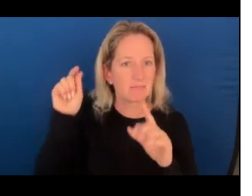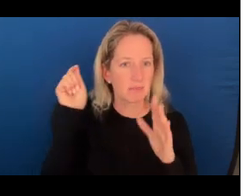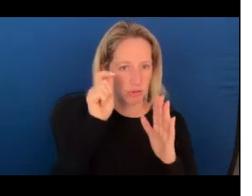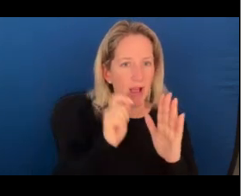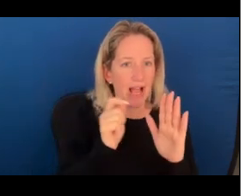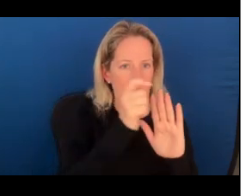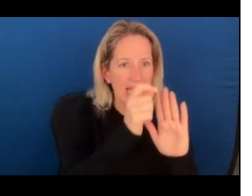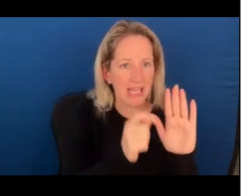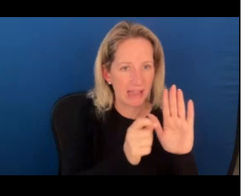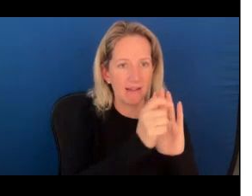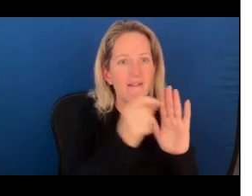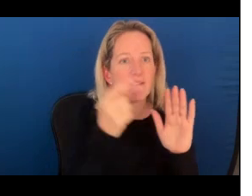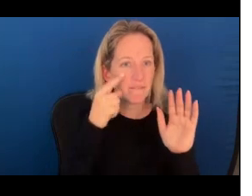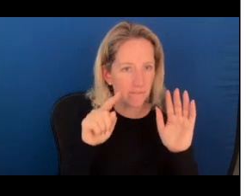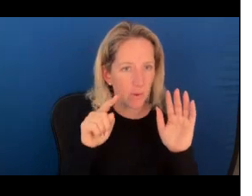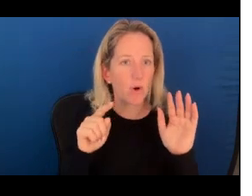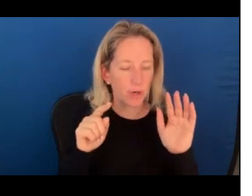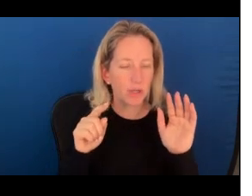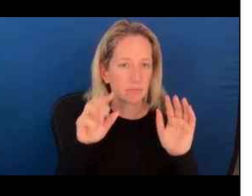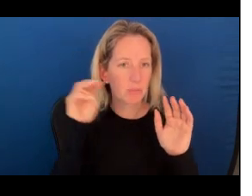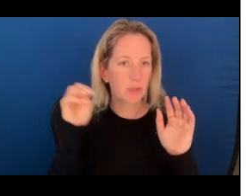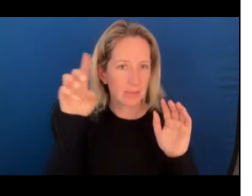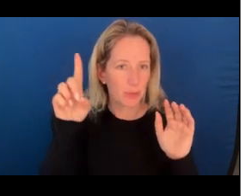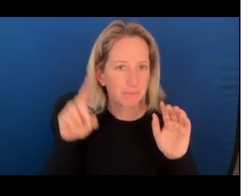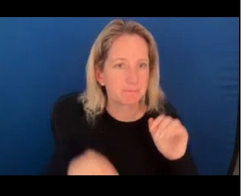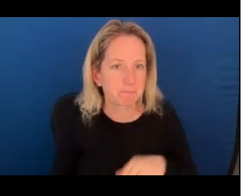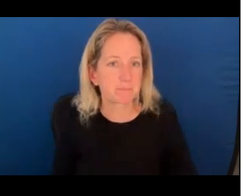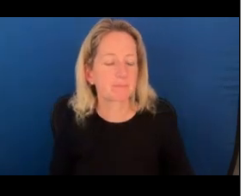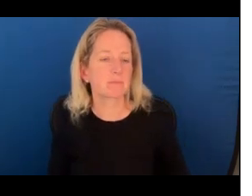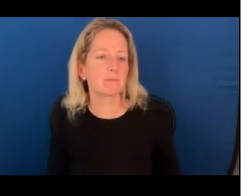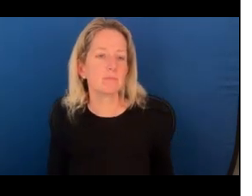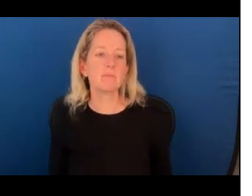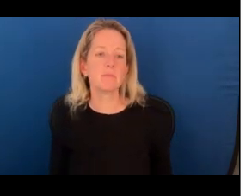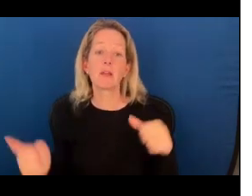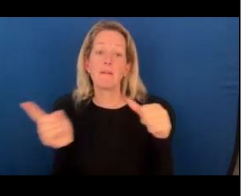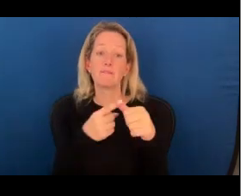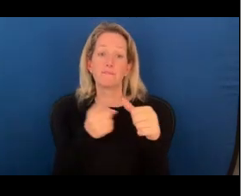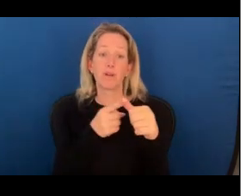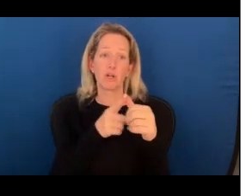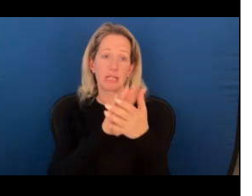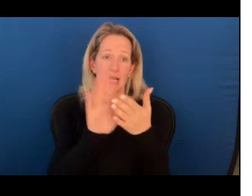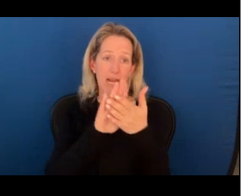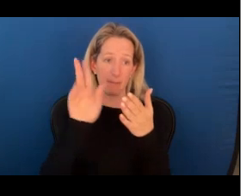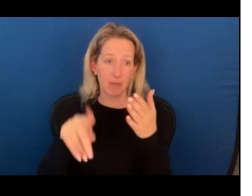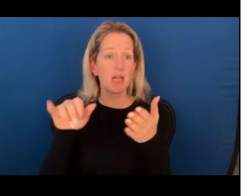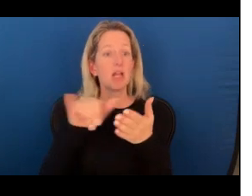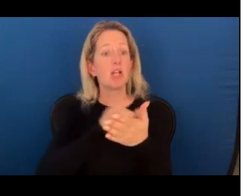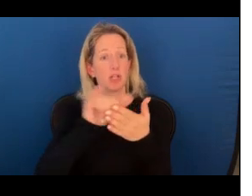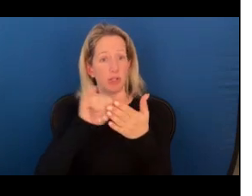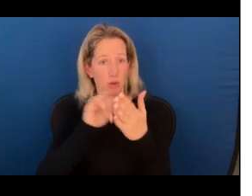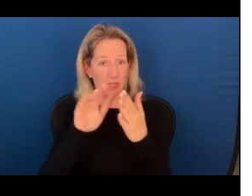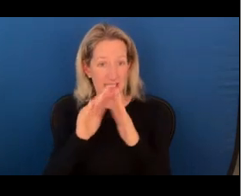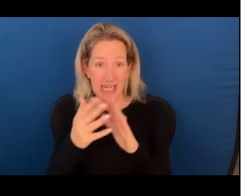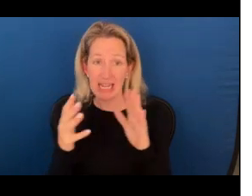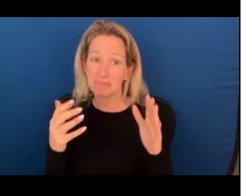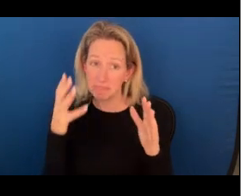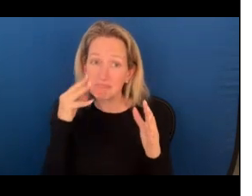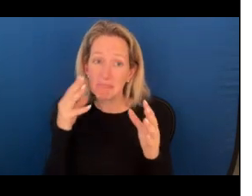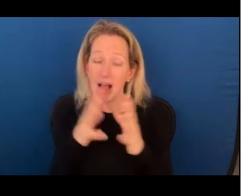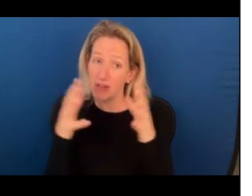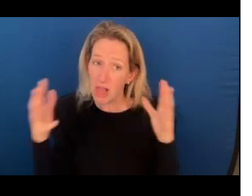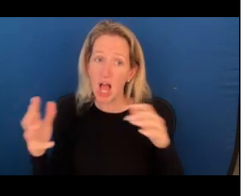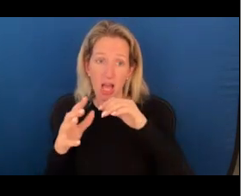for litter. This was our first cleanup. In New York City, we have a lot of garbage, but we have a